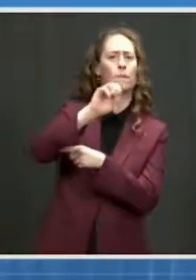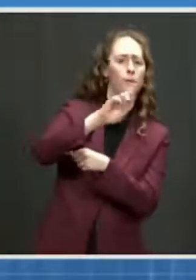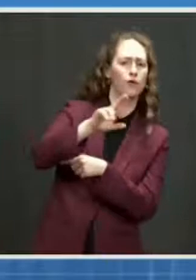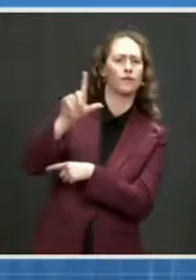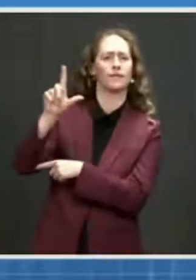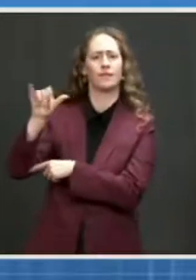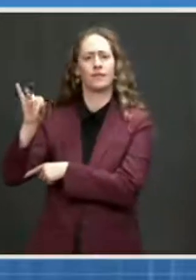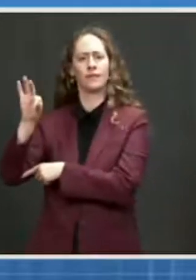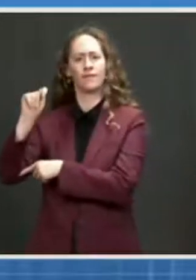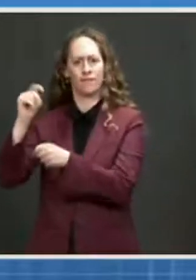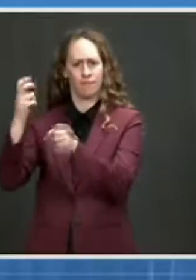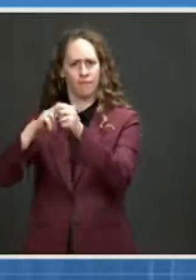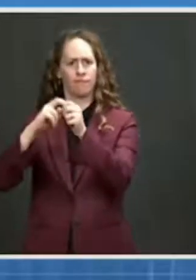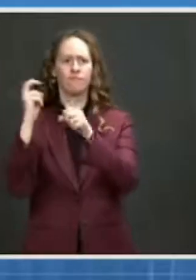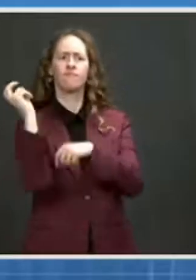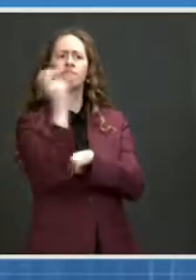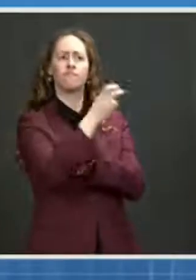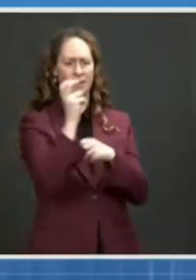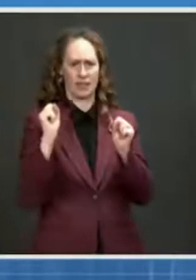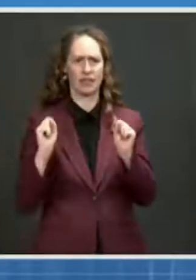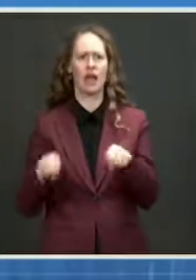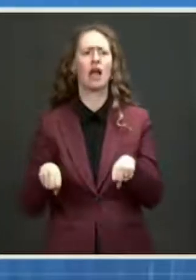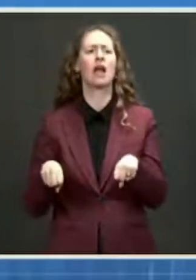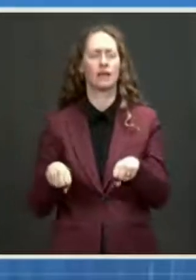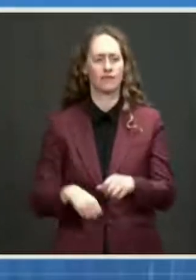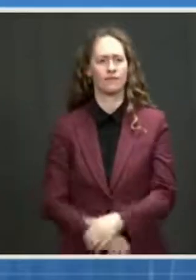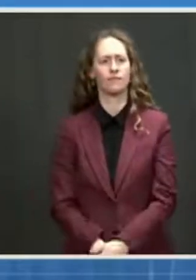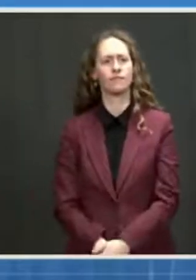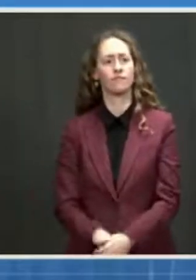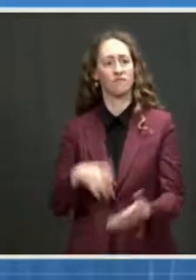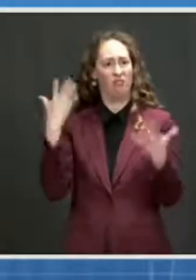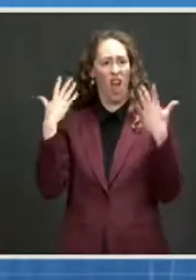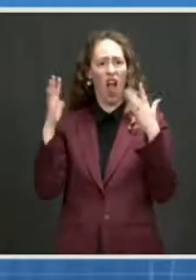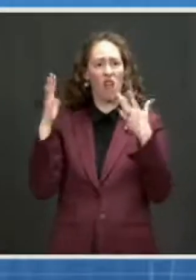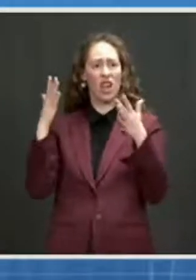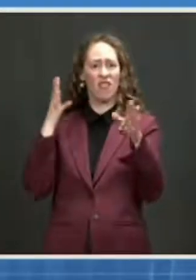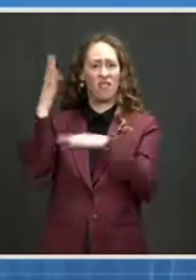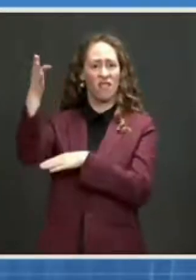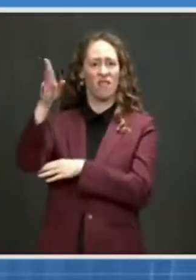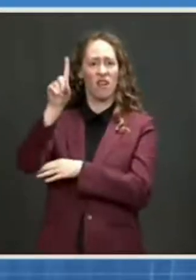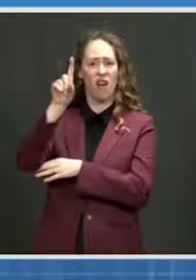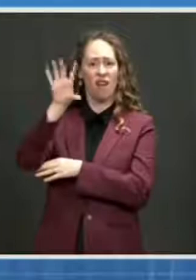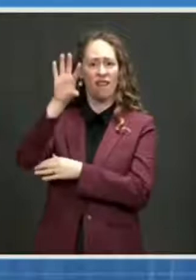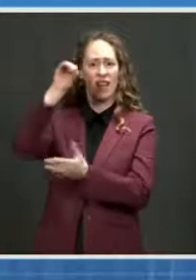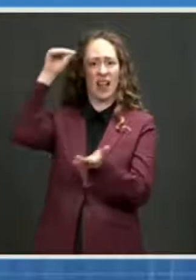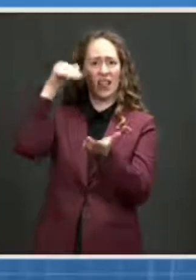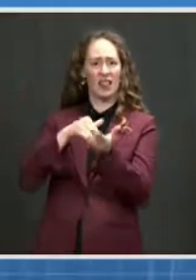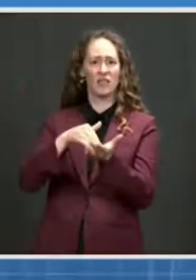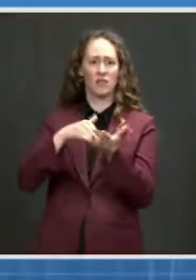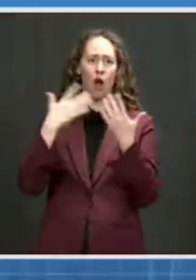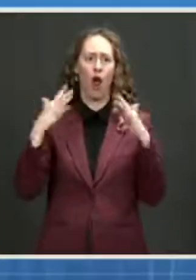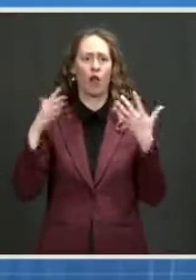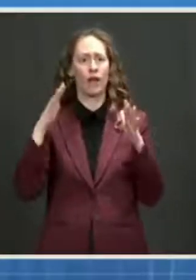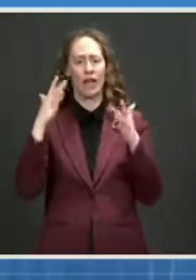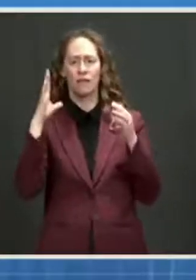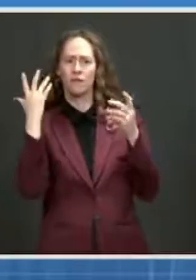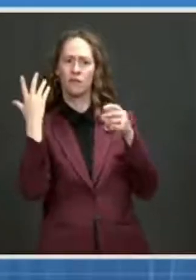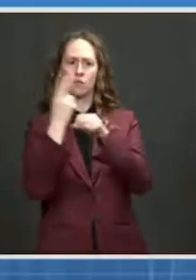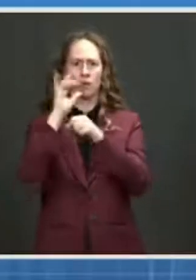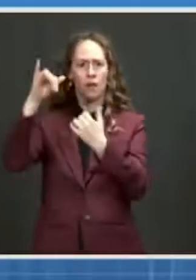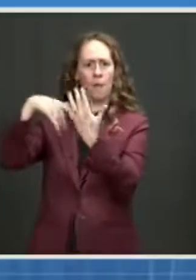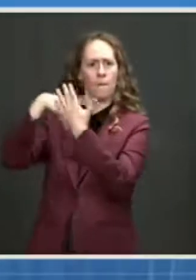than 150,000 free rides to help Americans get vaccinated, and this program will continue until July